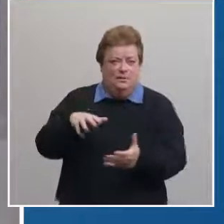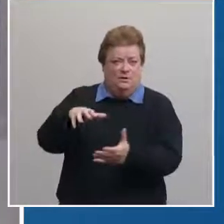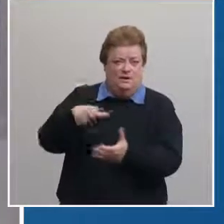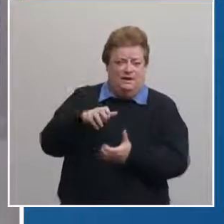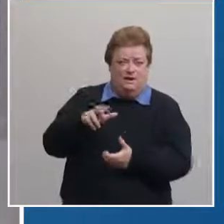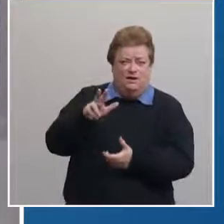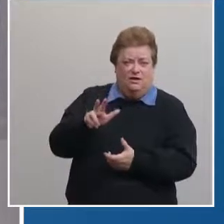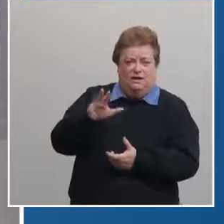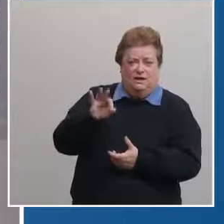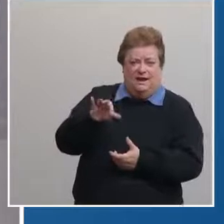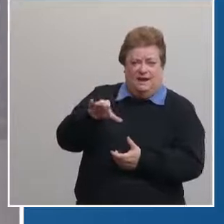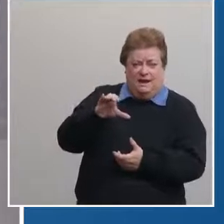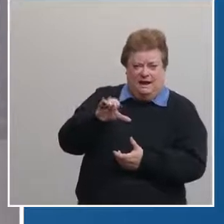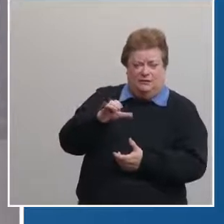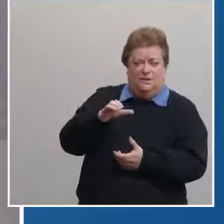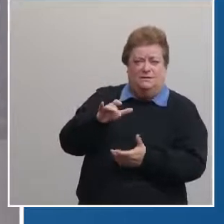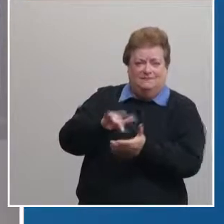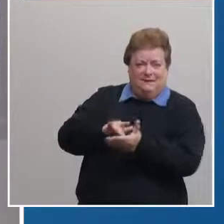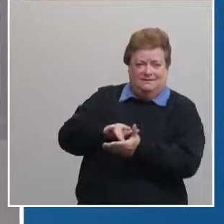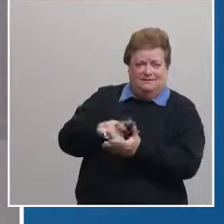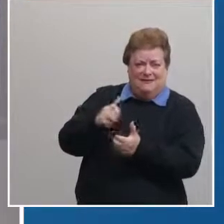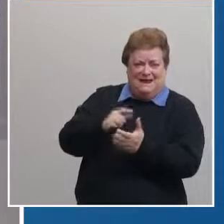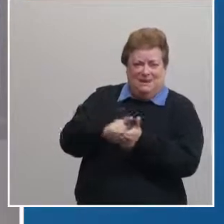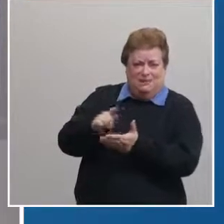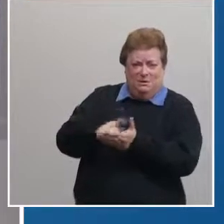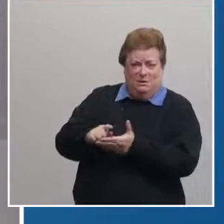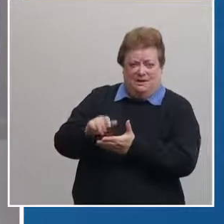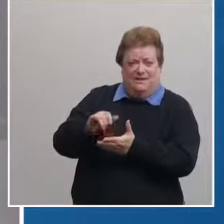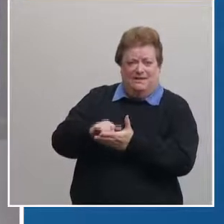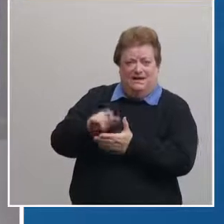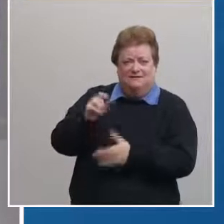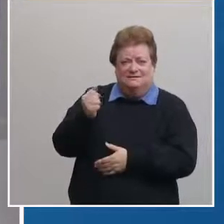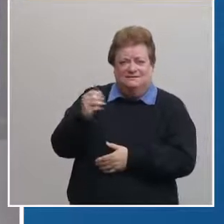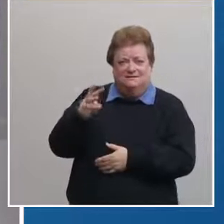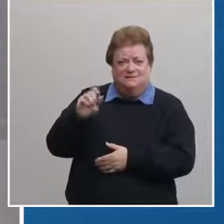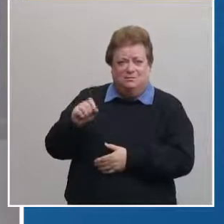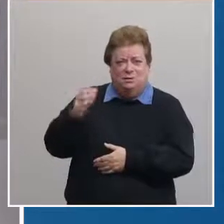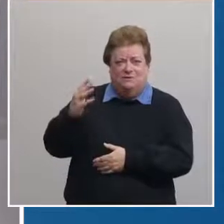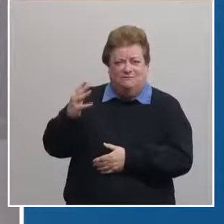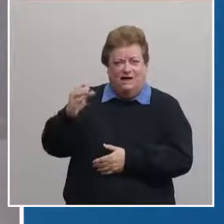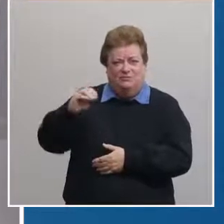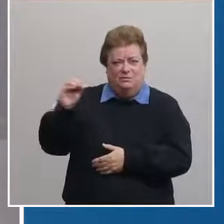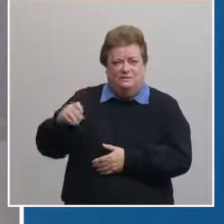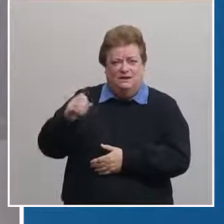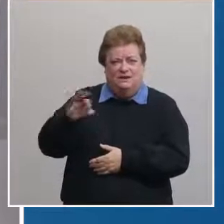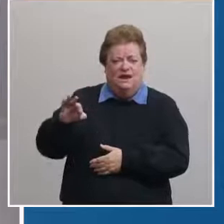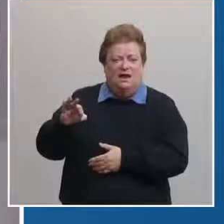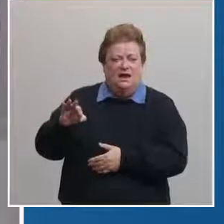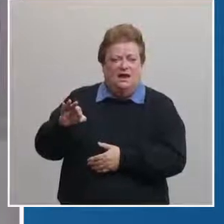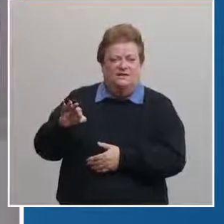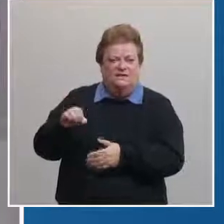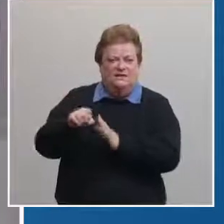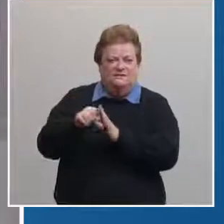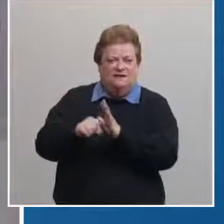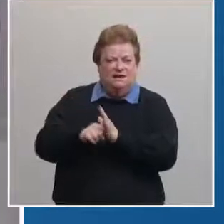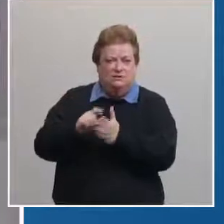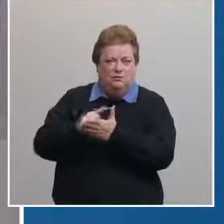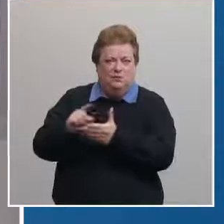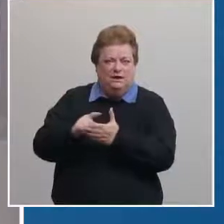3,900 doses a week so that's 16.5% of the state's weekly allocation